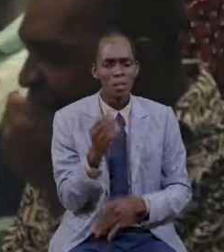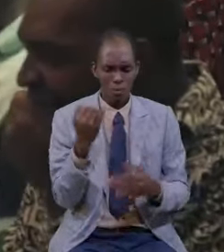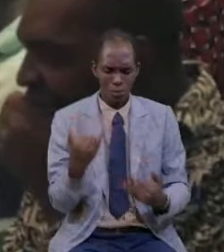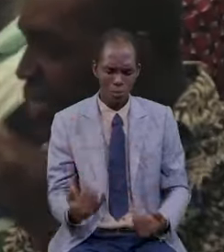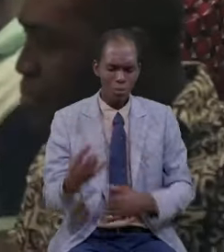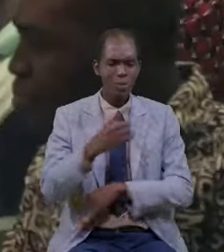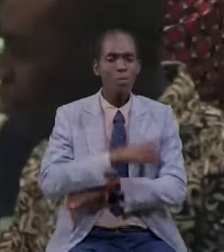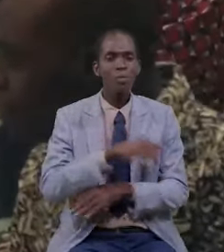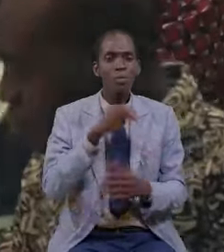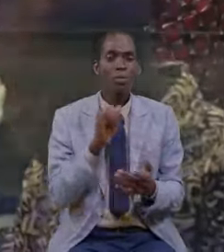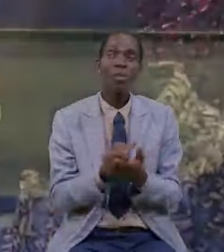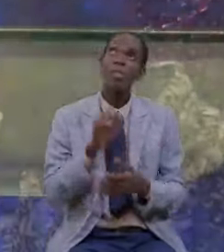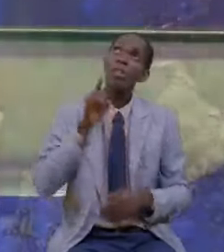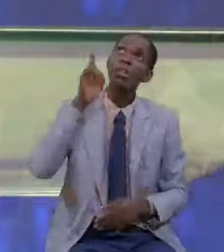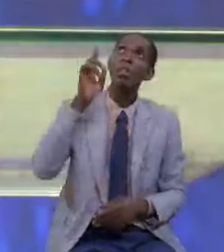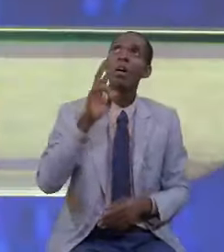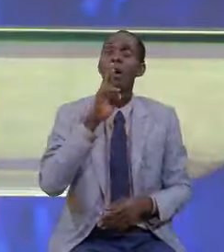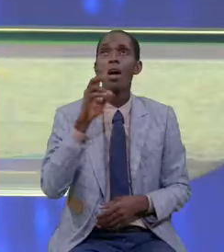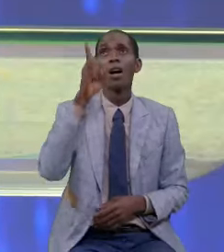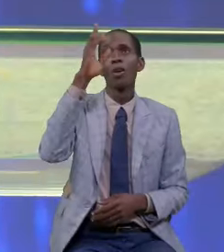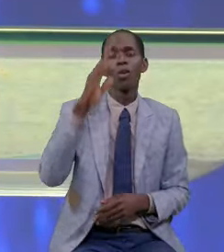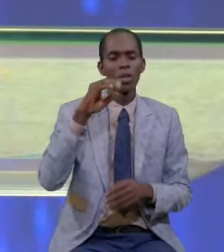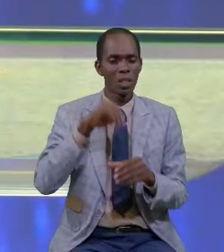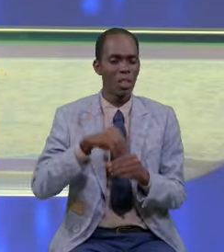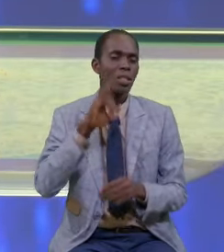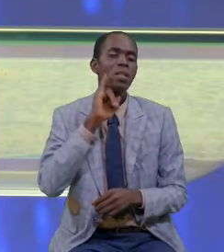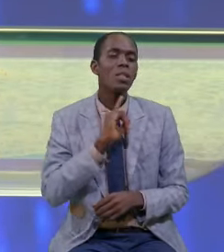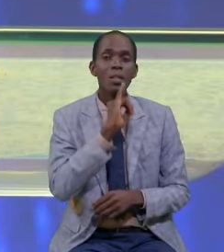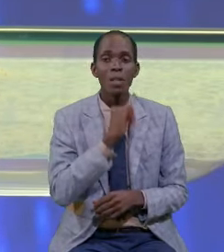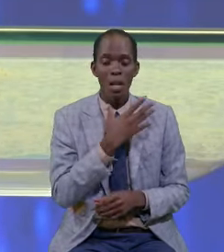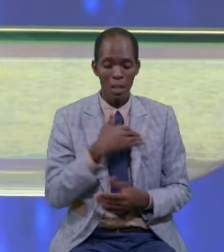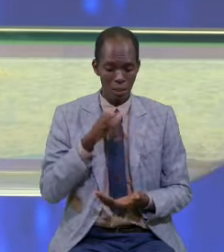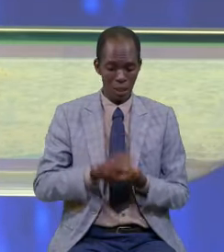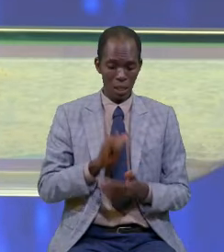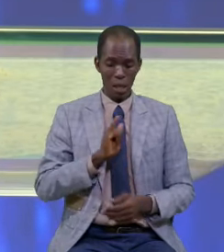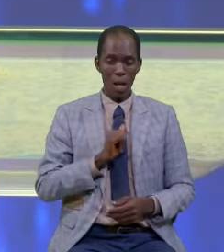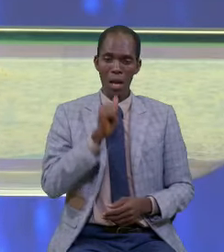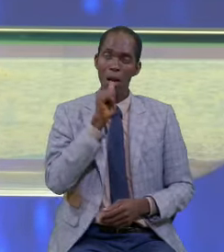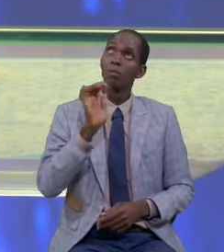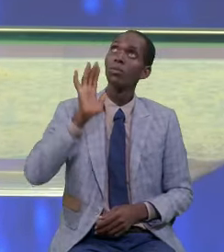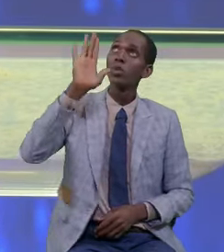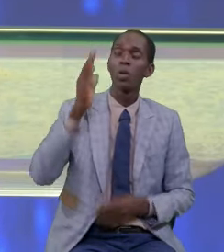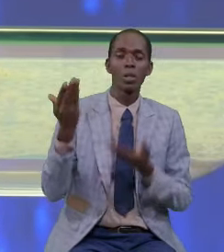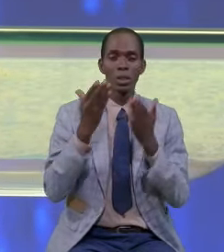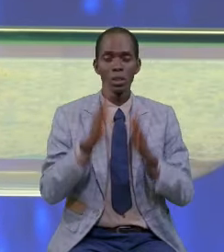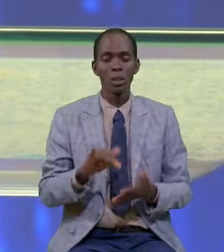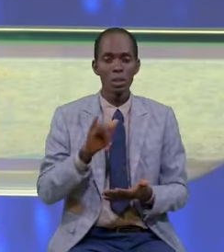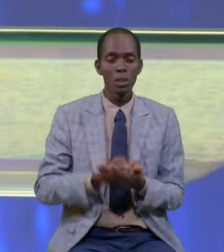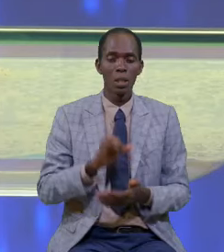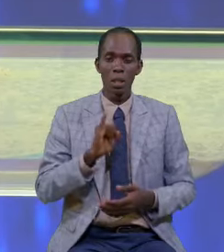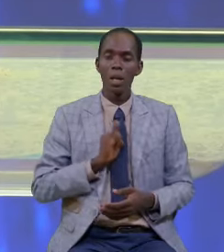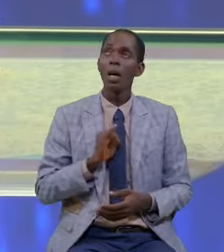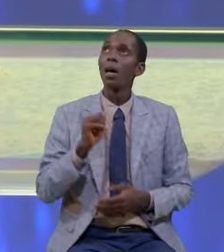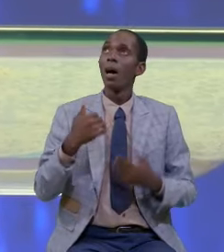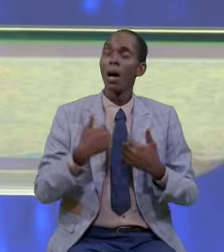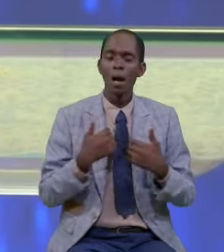that thou art God in Israel, and that I am thy servant, and that I have done all these